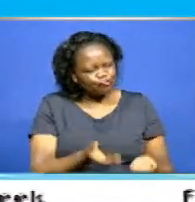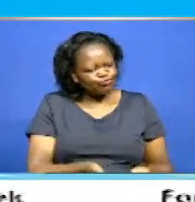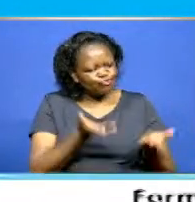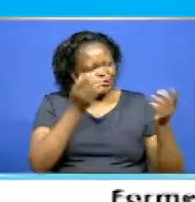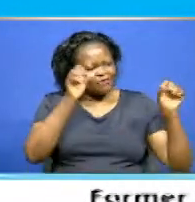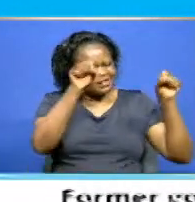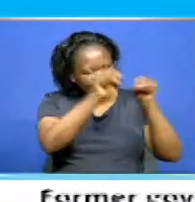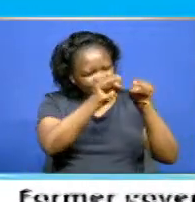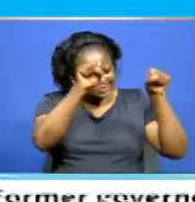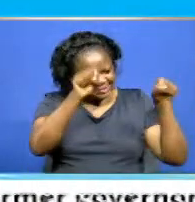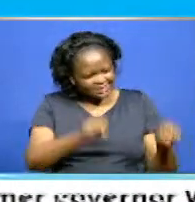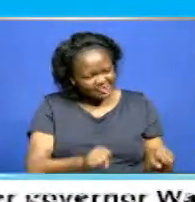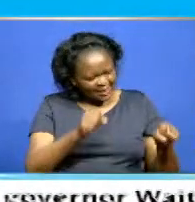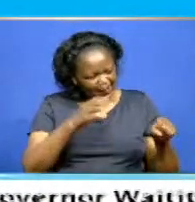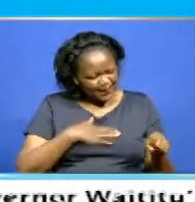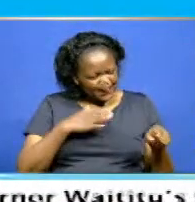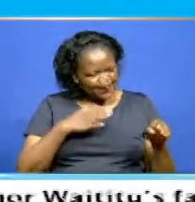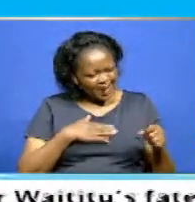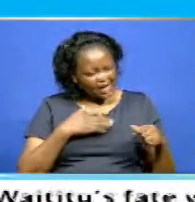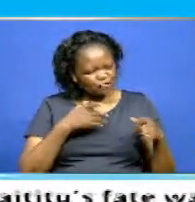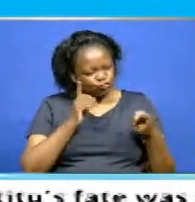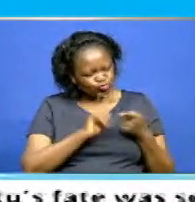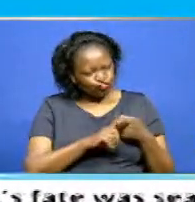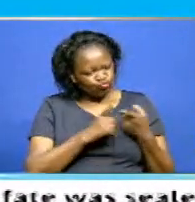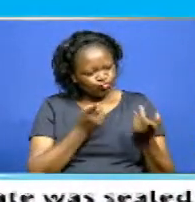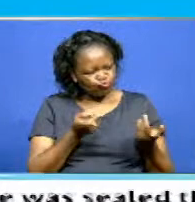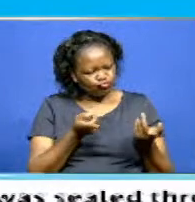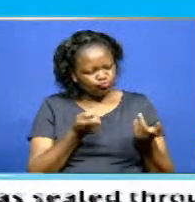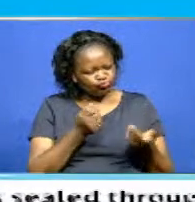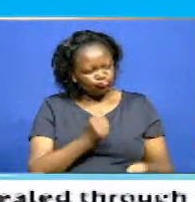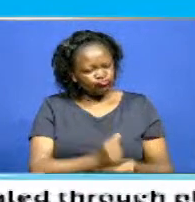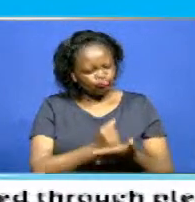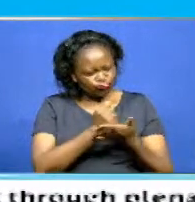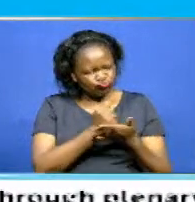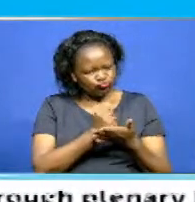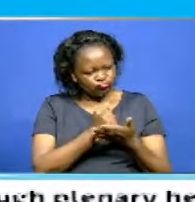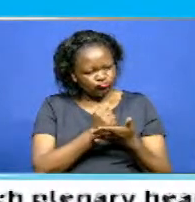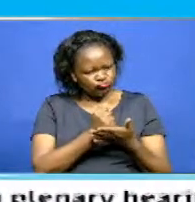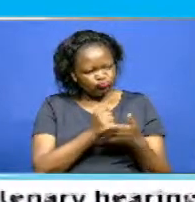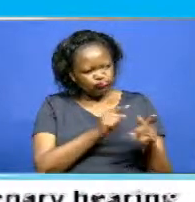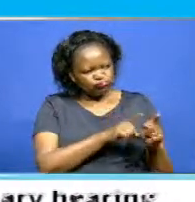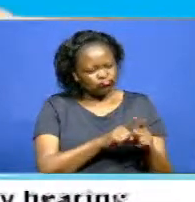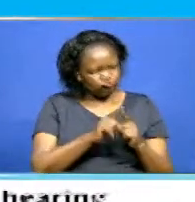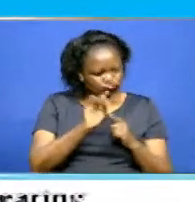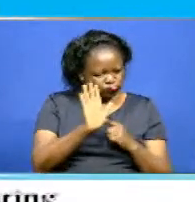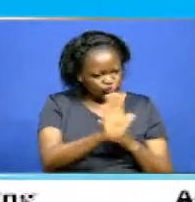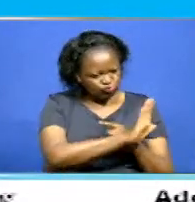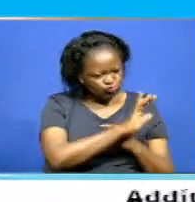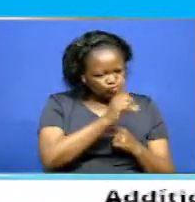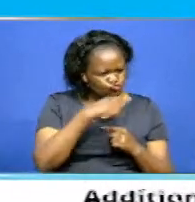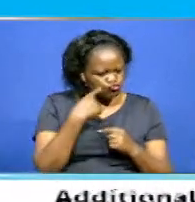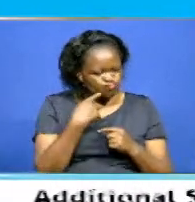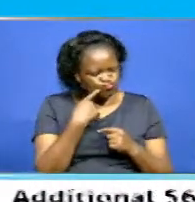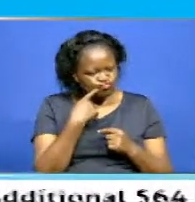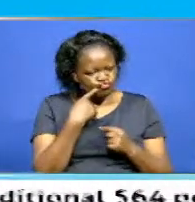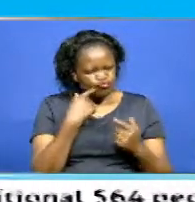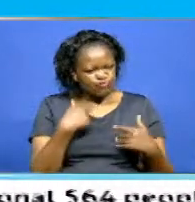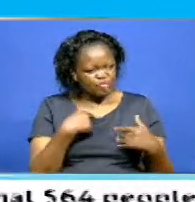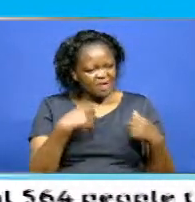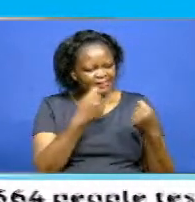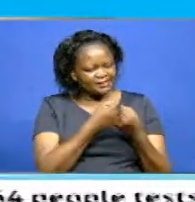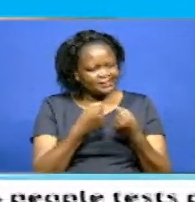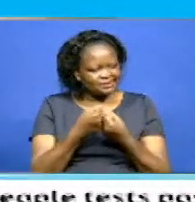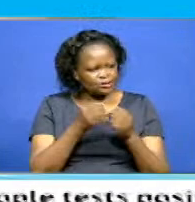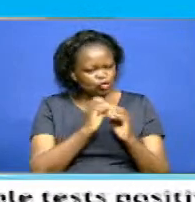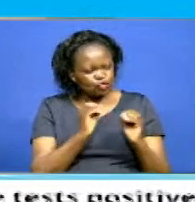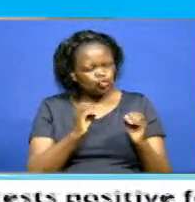systems, in a bid to help even those who have not only been having these challenges, finding